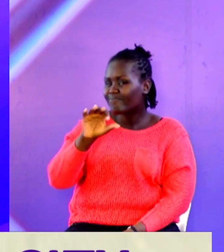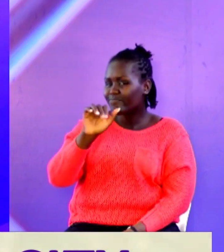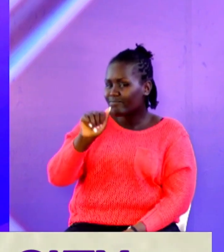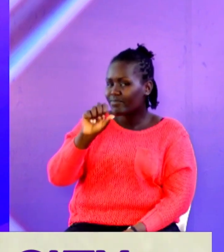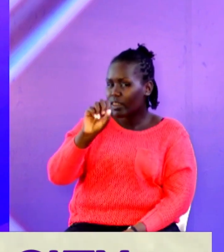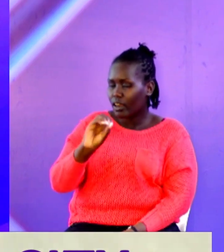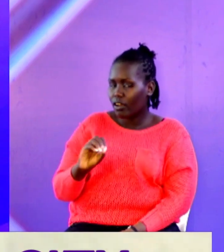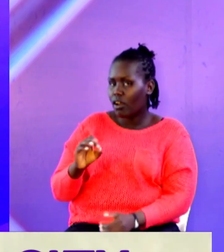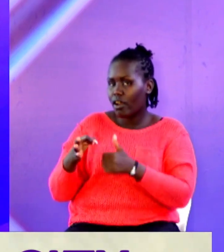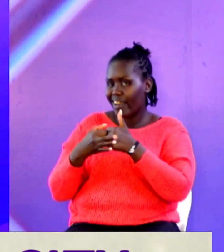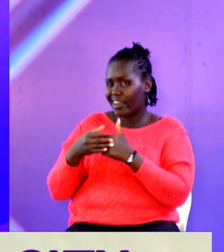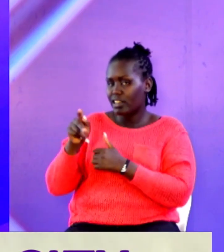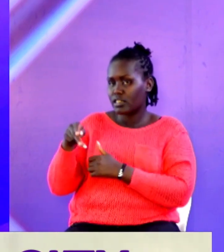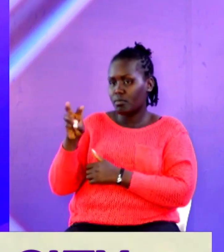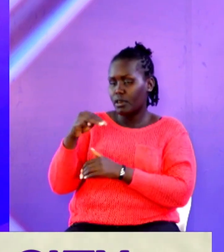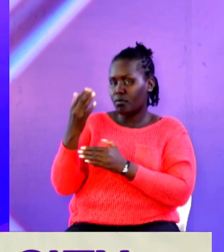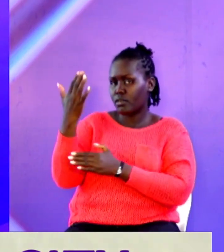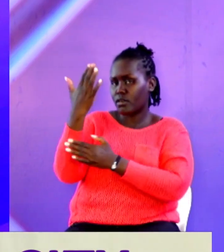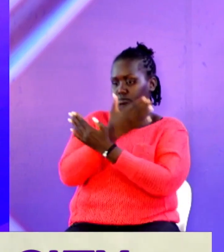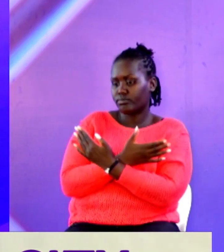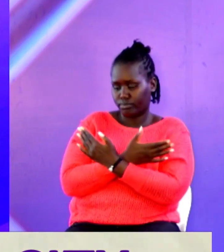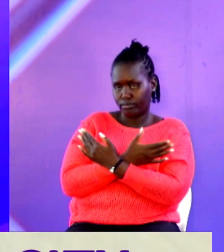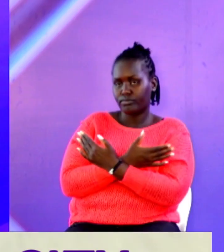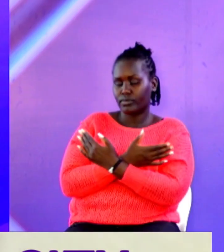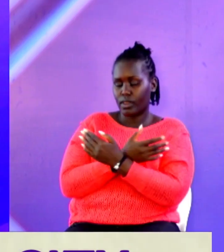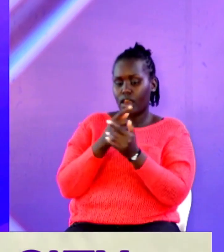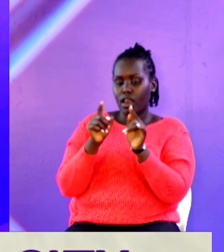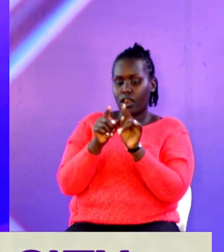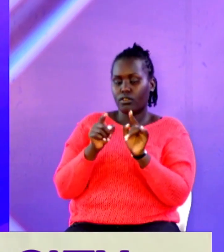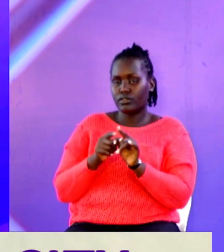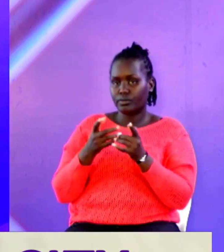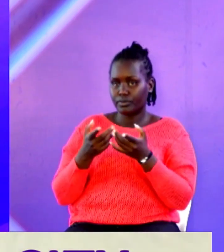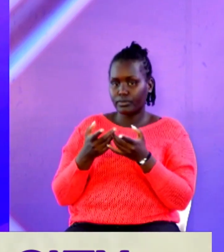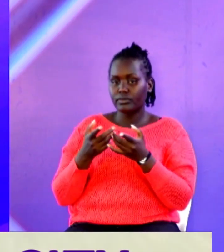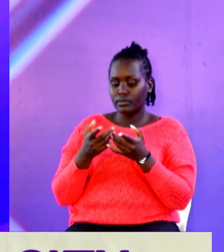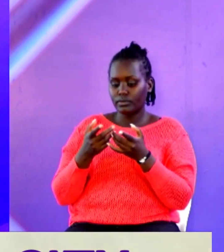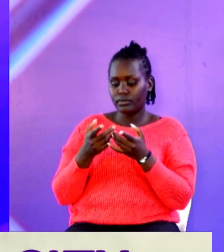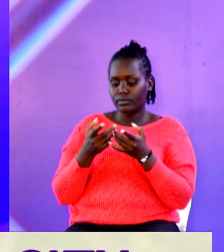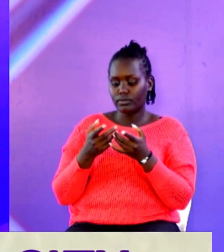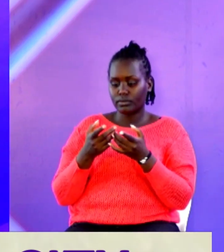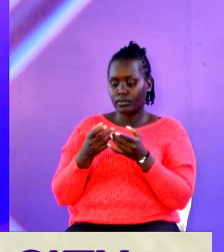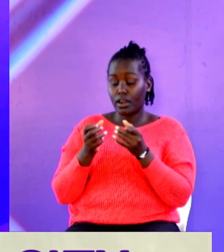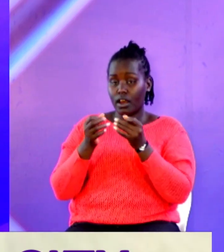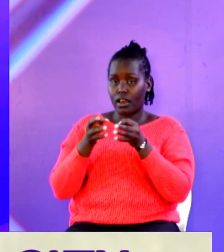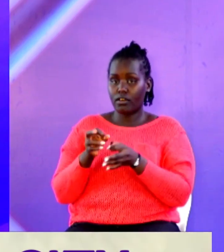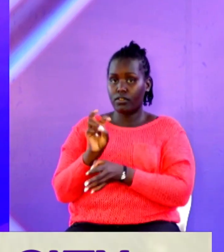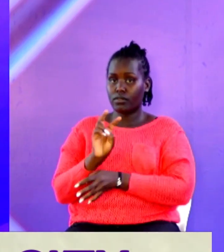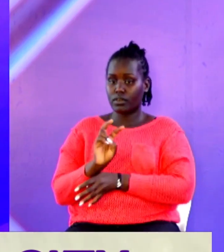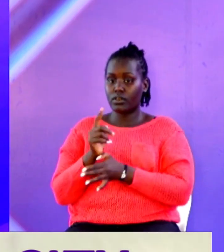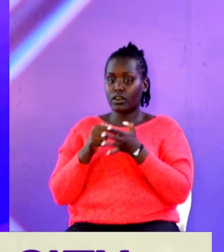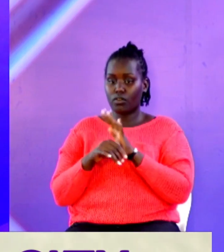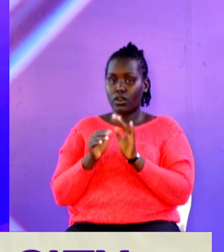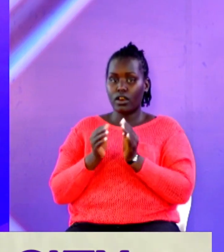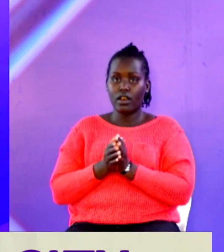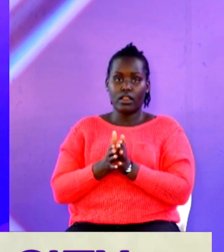p.m., 8 p.m. At night. And 8 p.m. at night, if we look at the